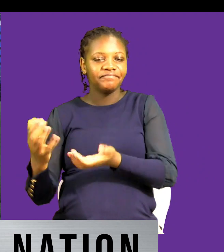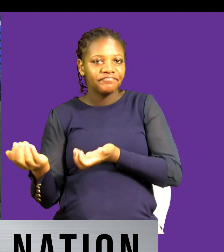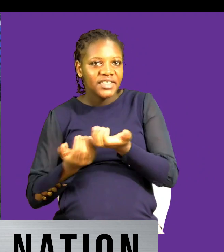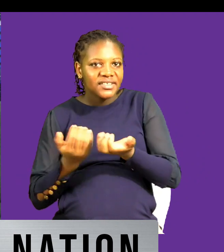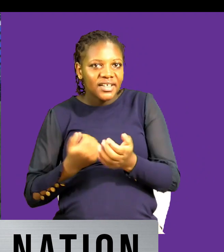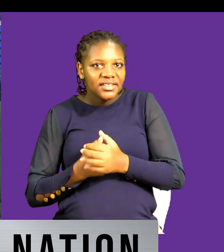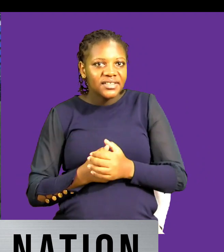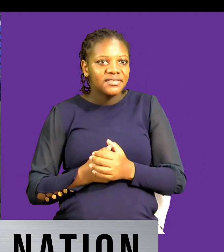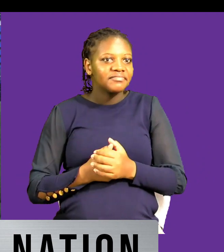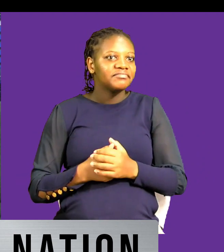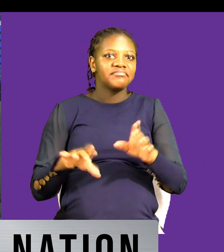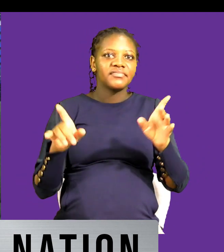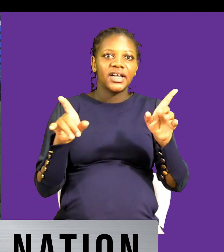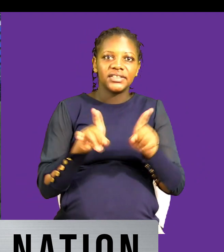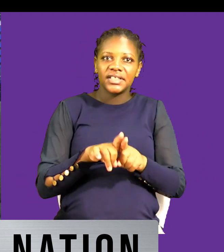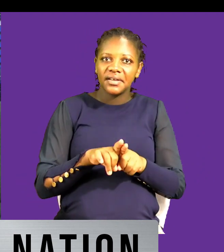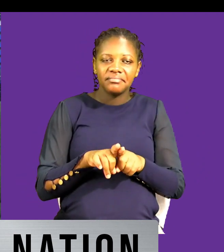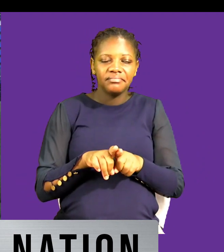and